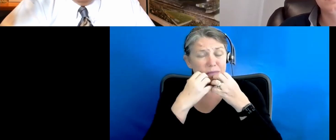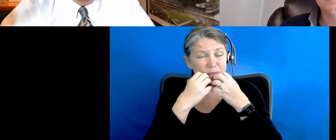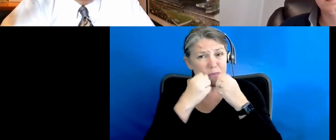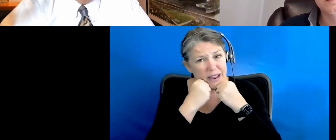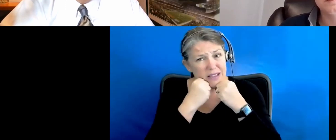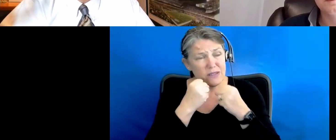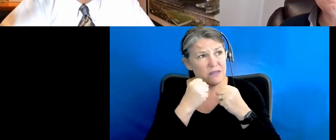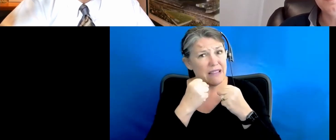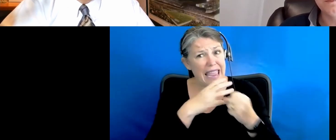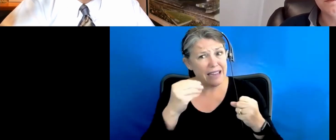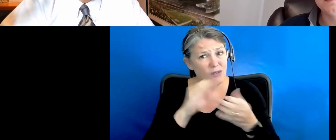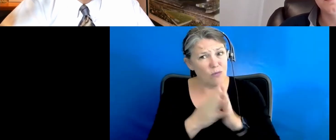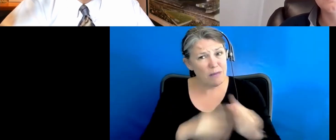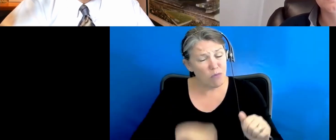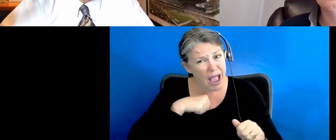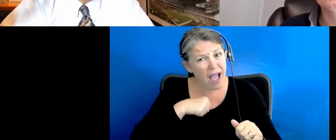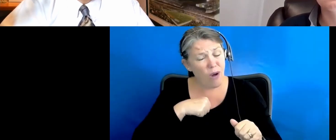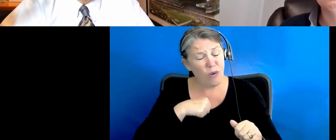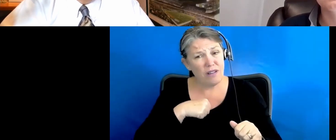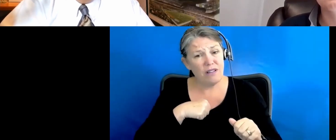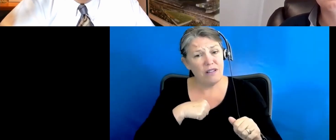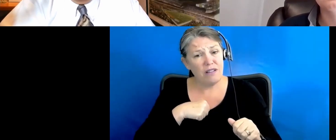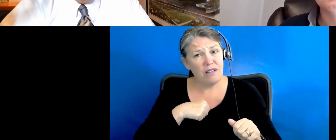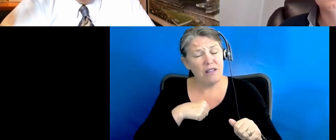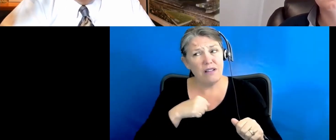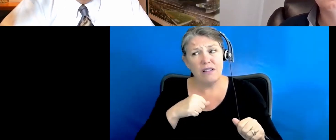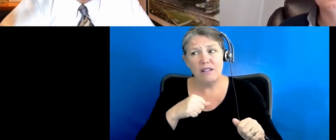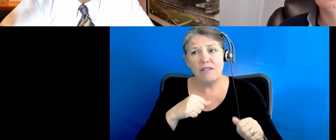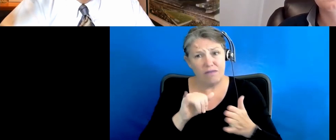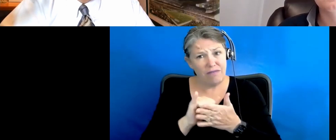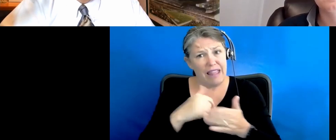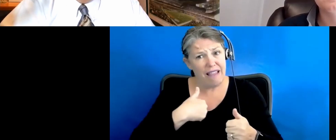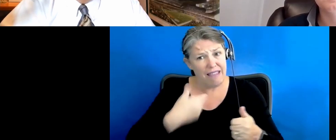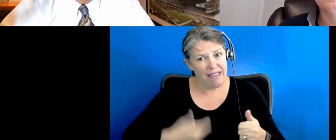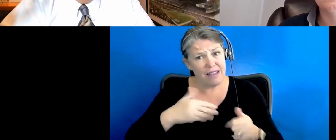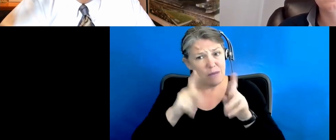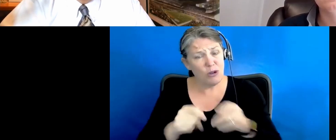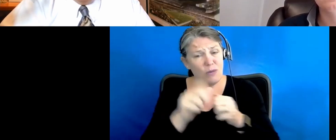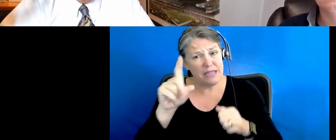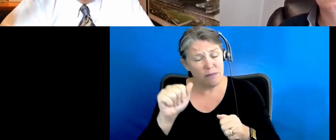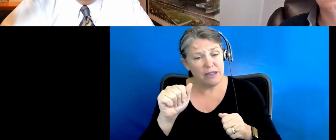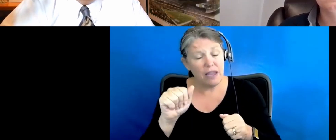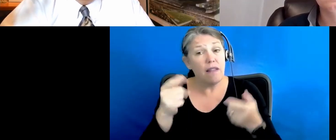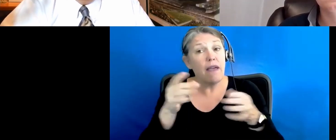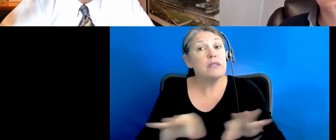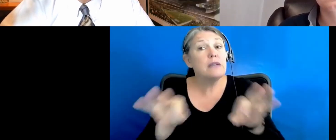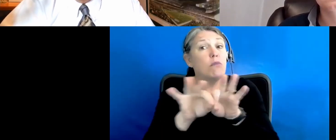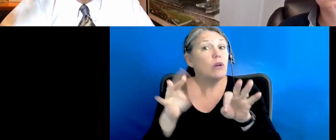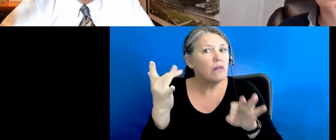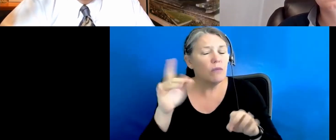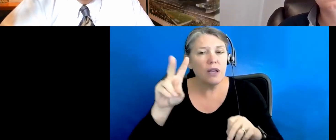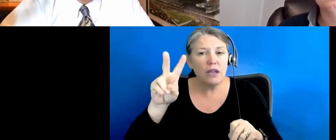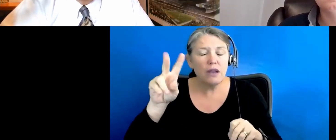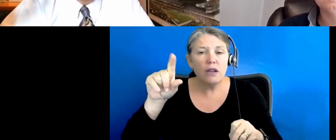being proud now to be a person with a disability. And that was important because in 2010, the